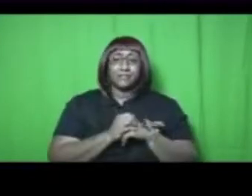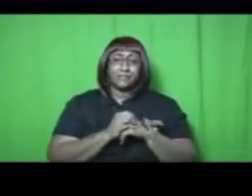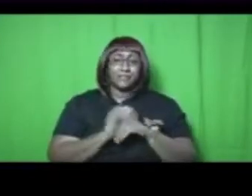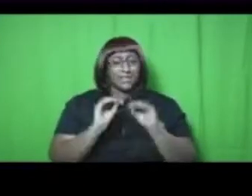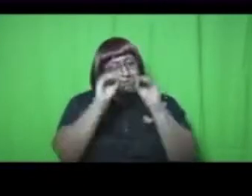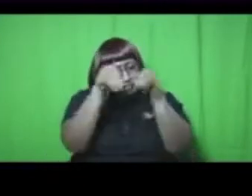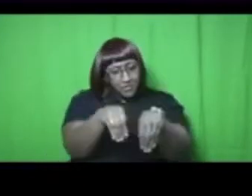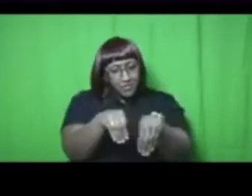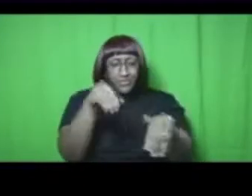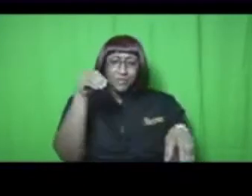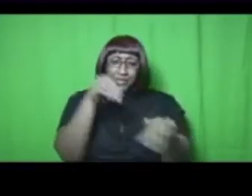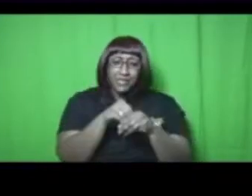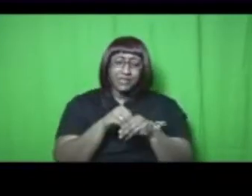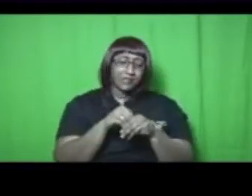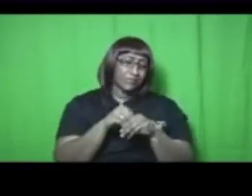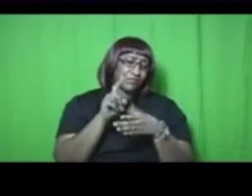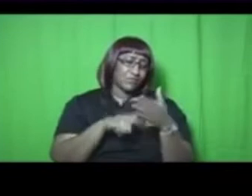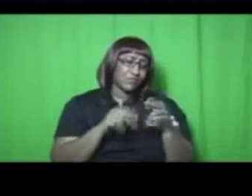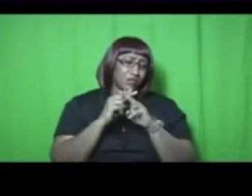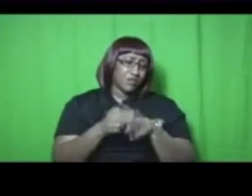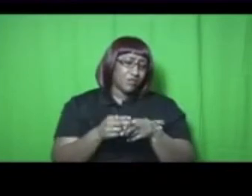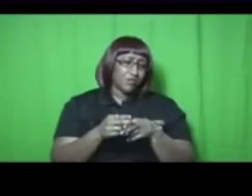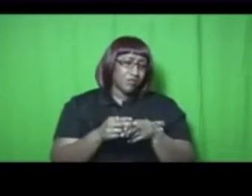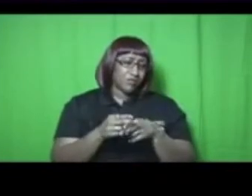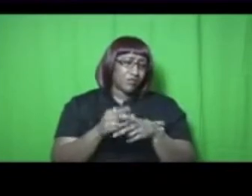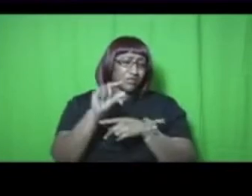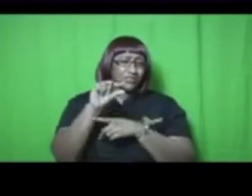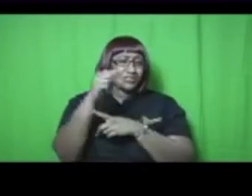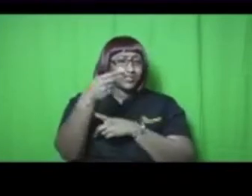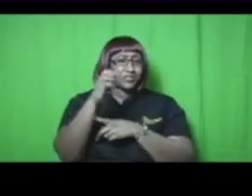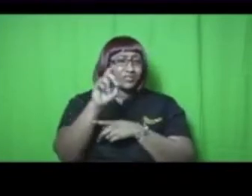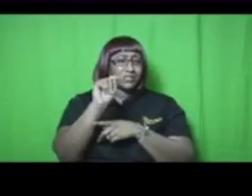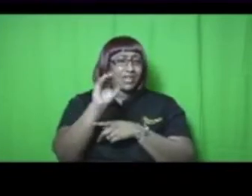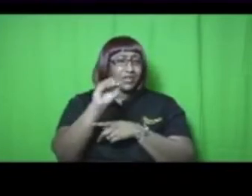they put them in a what we call a ghetto situation.